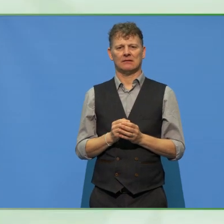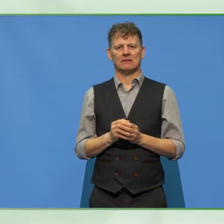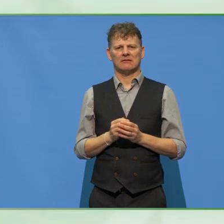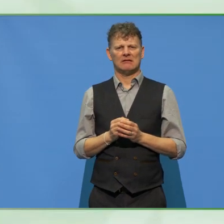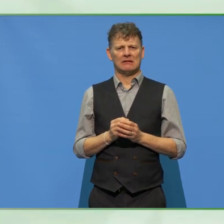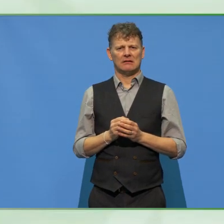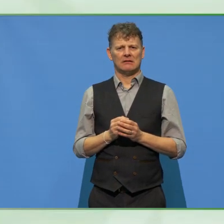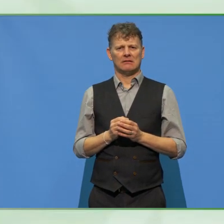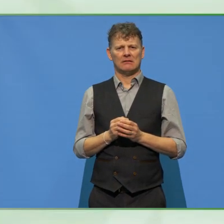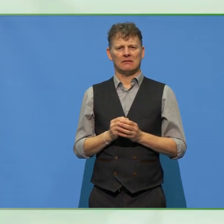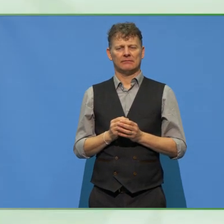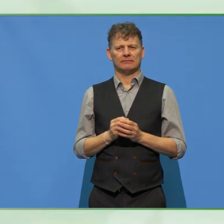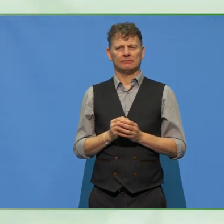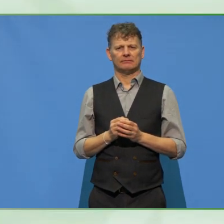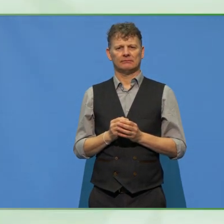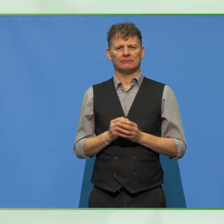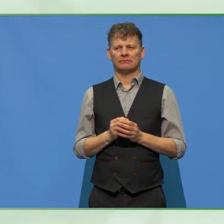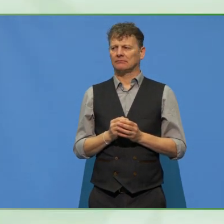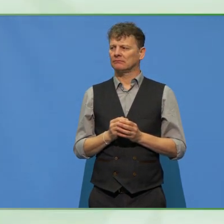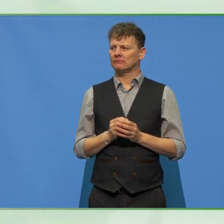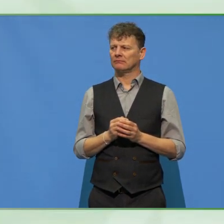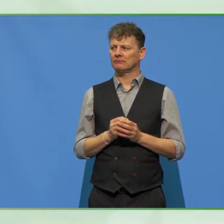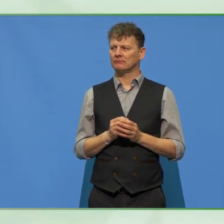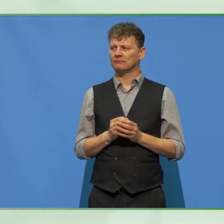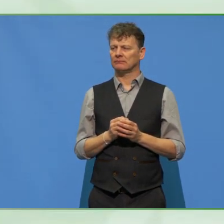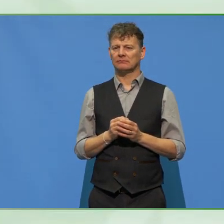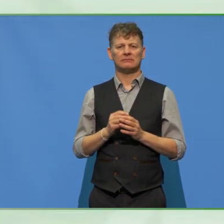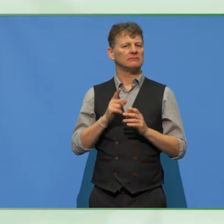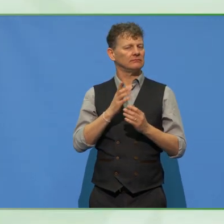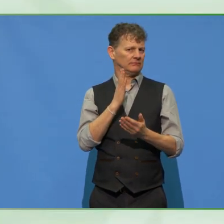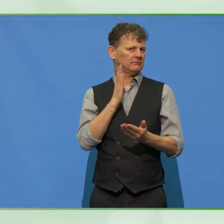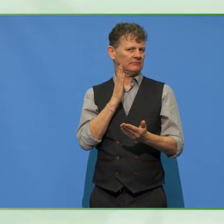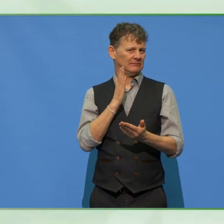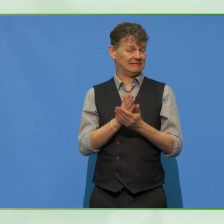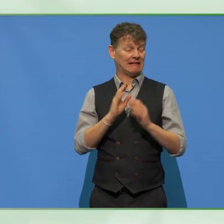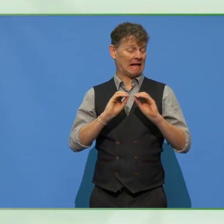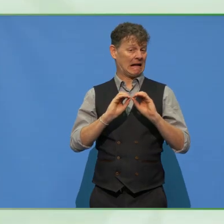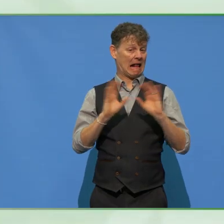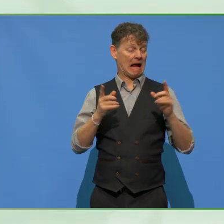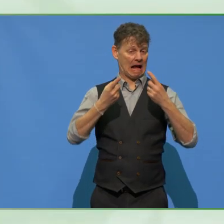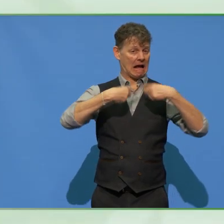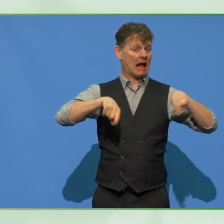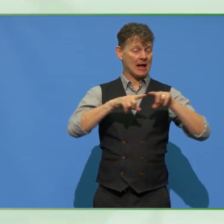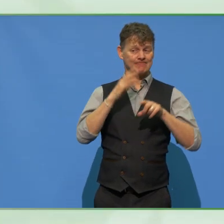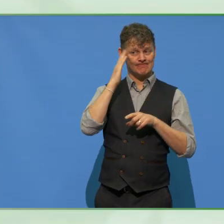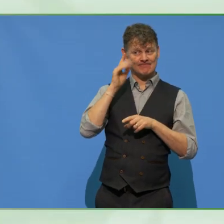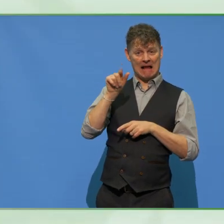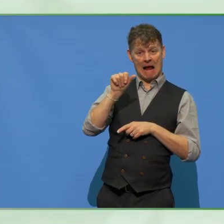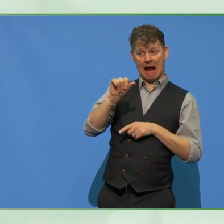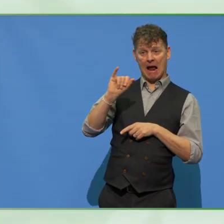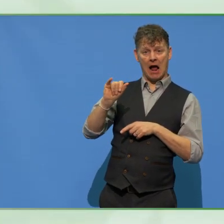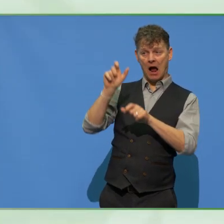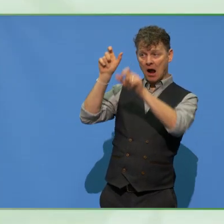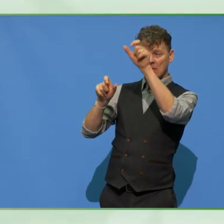it's important that the AI world and people leading that sector would need to